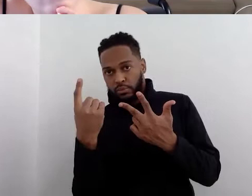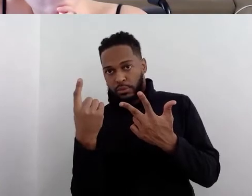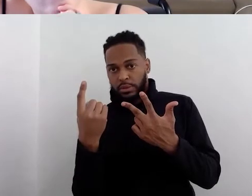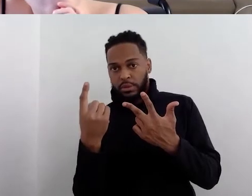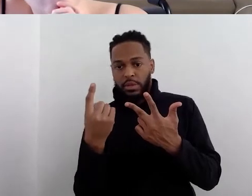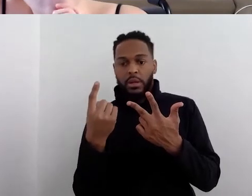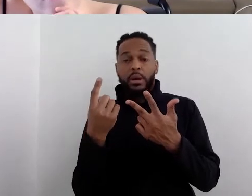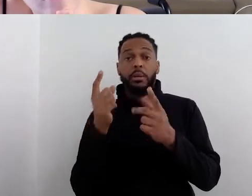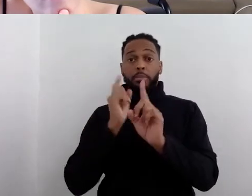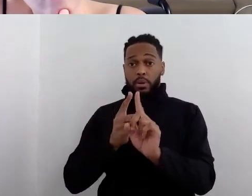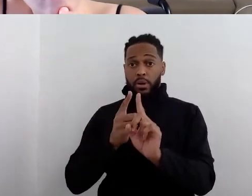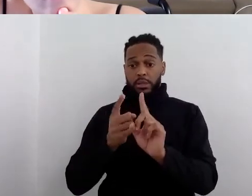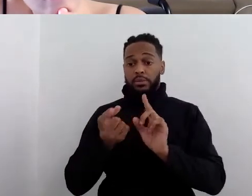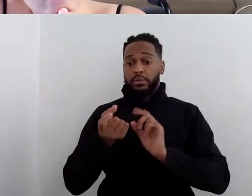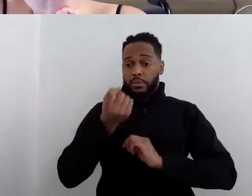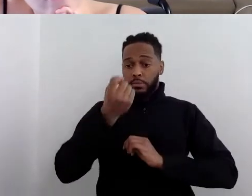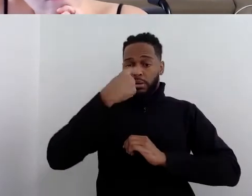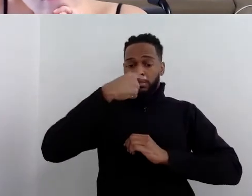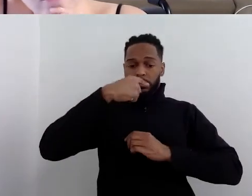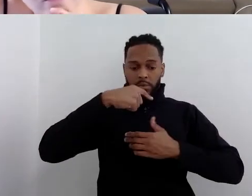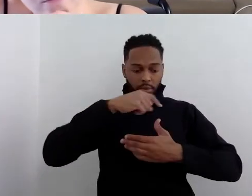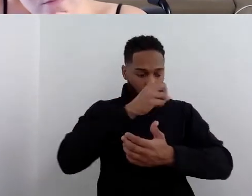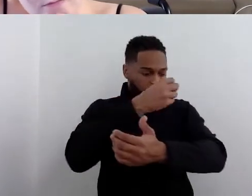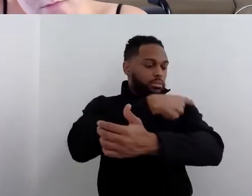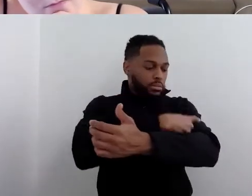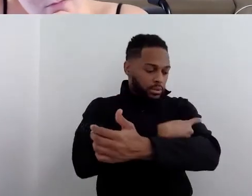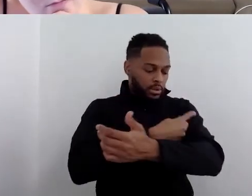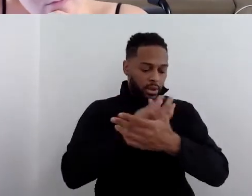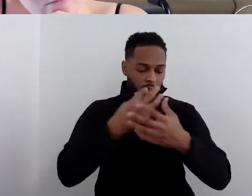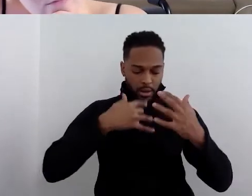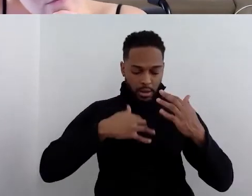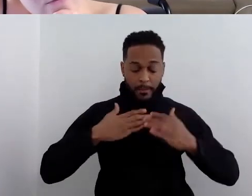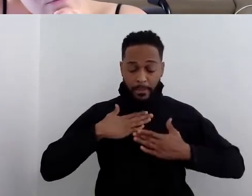body recognizes COVID and then attacks it and kills it.